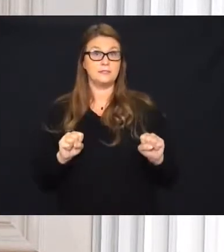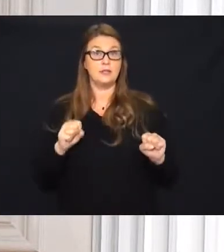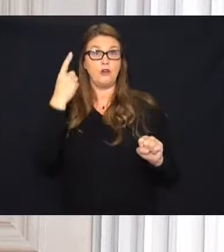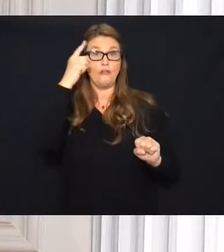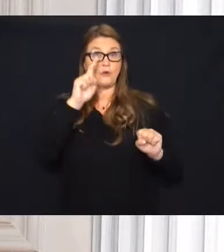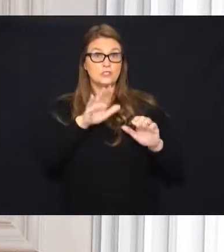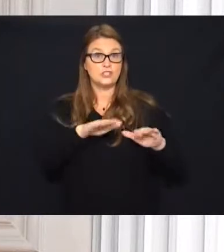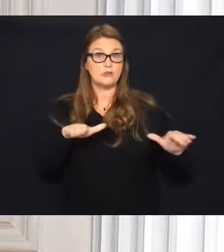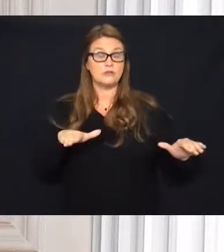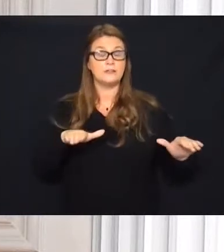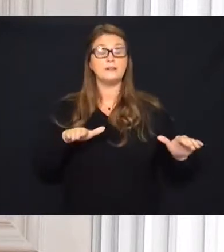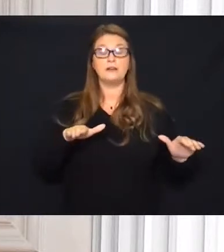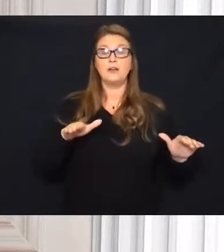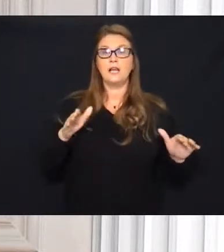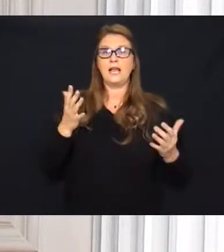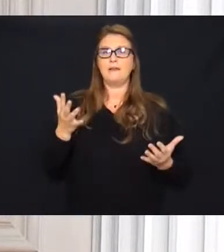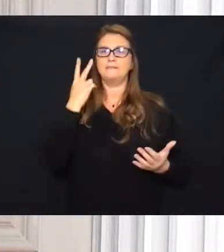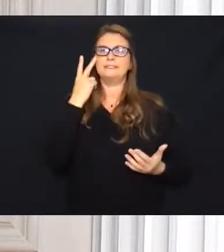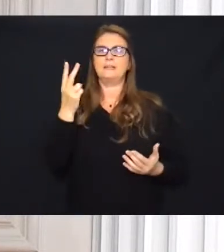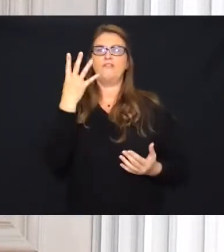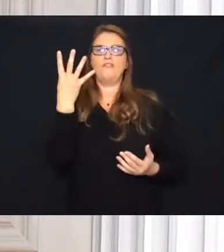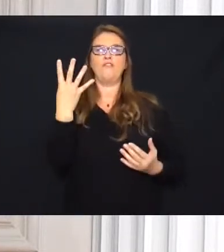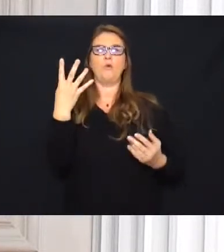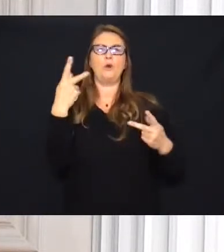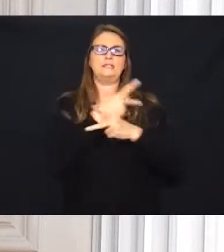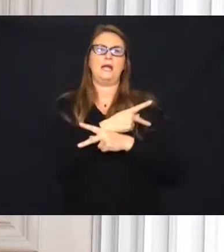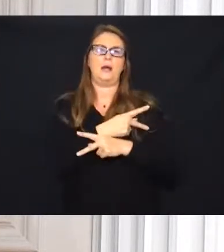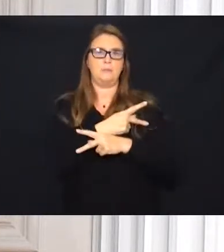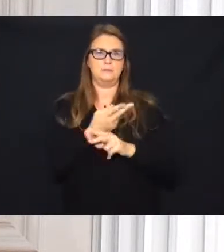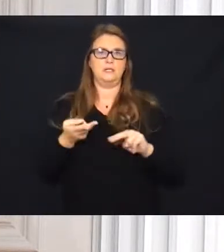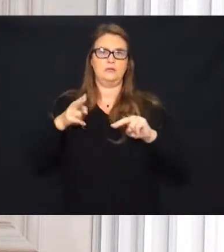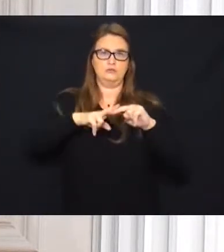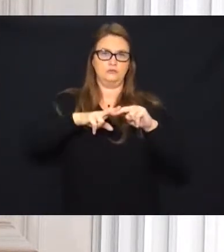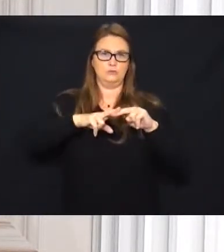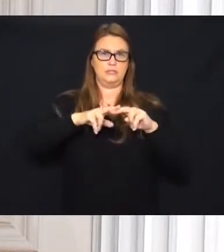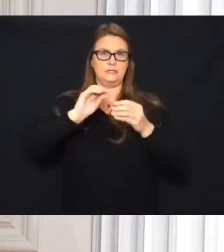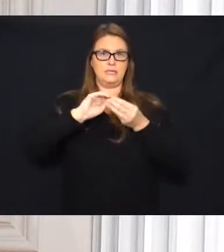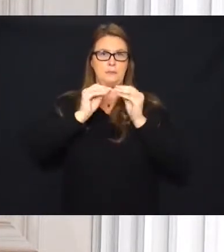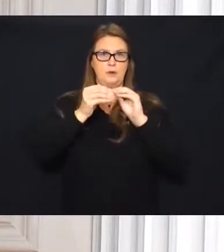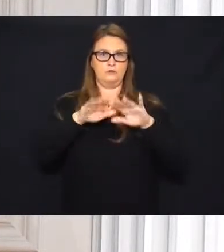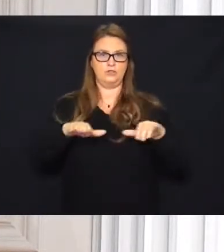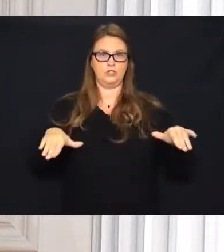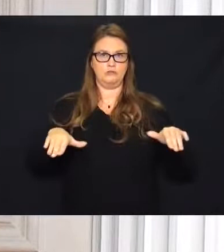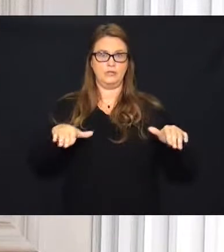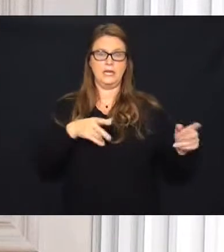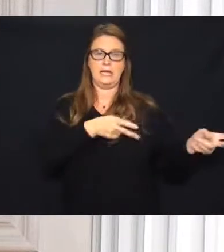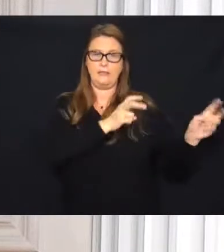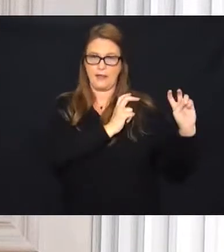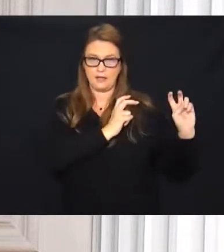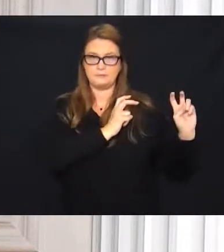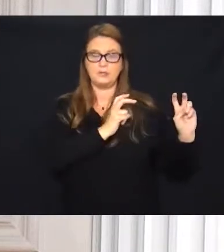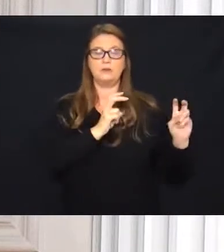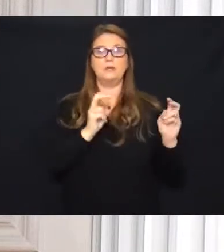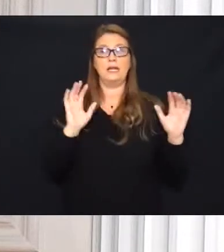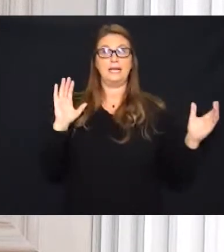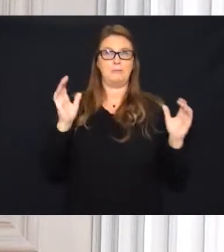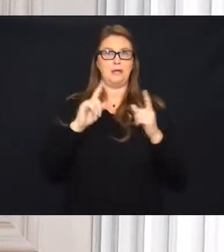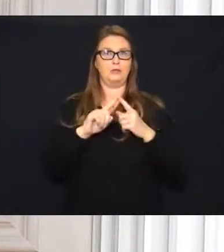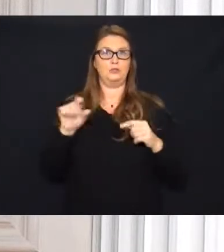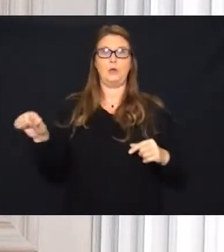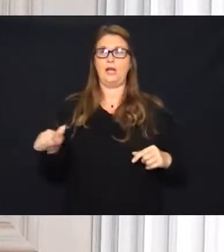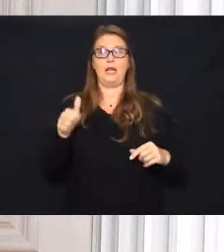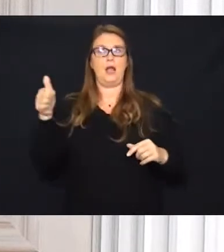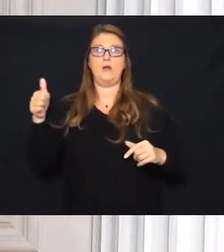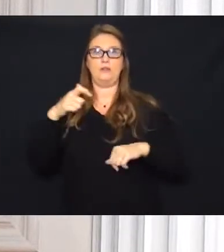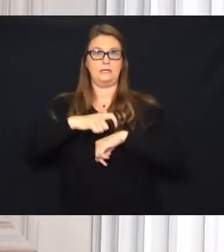children, they have seen a 4 times increase in the number of children hospitalized as compared to any other part of the